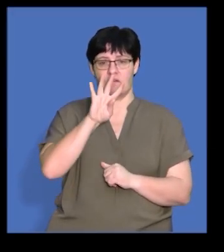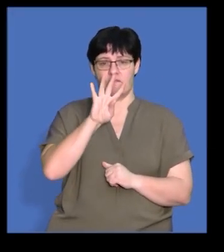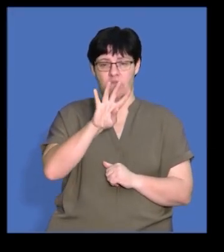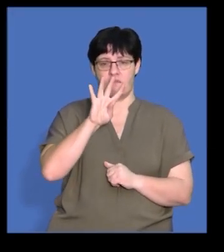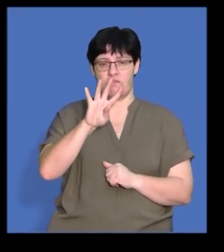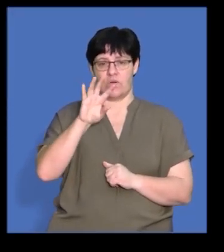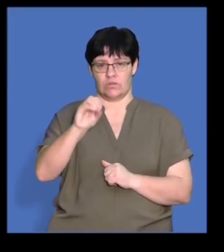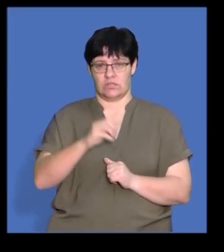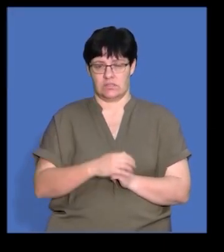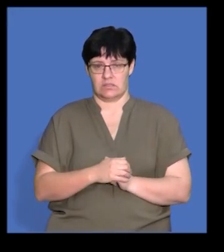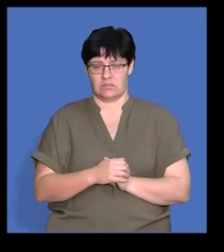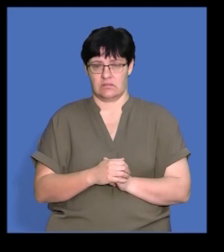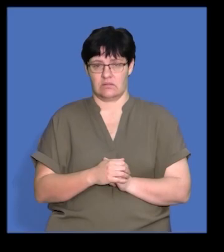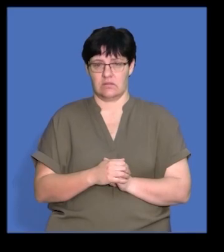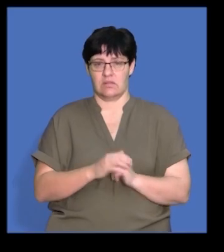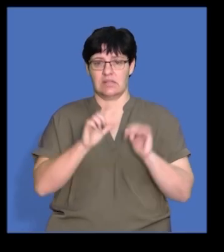7,440. So it was